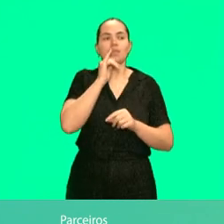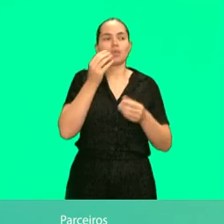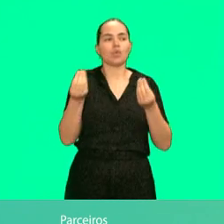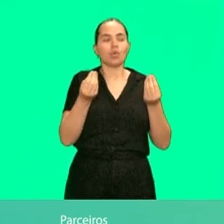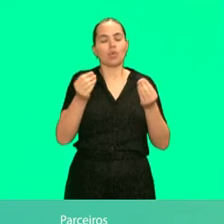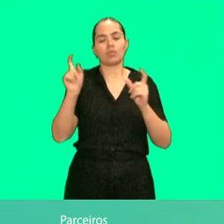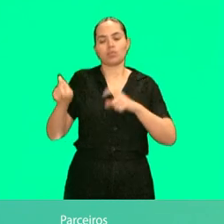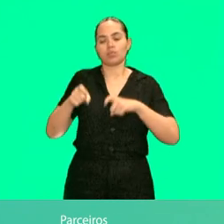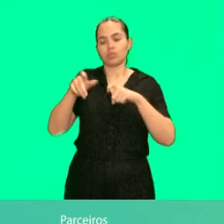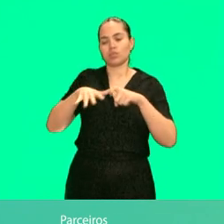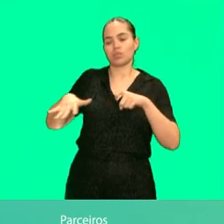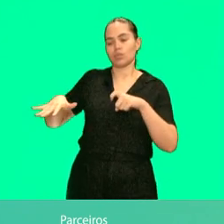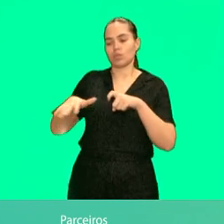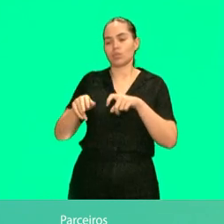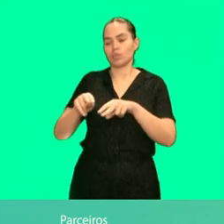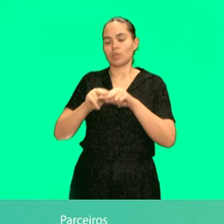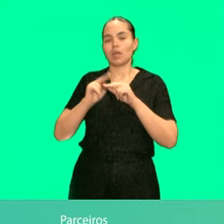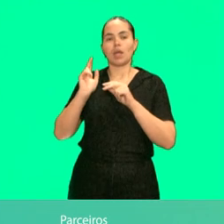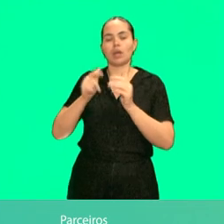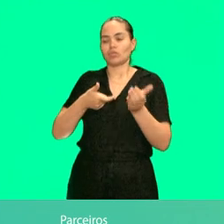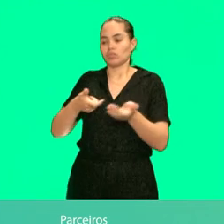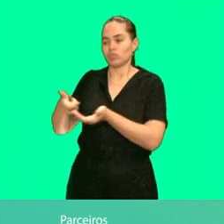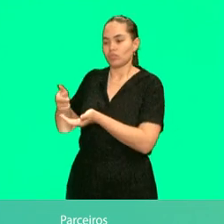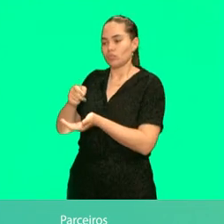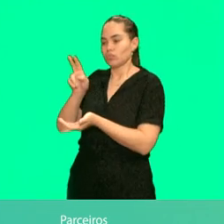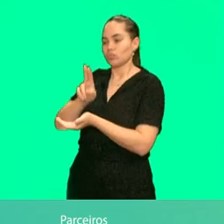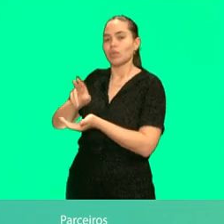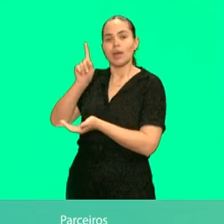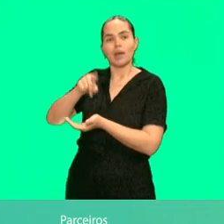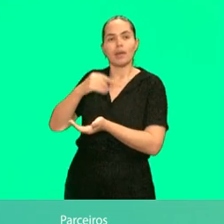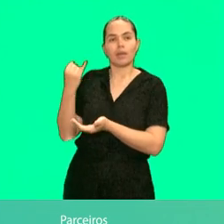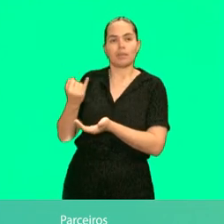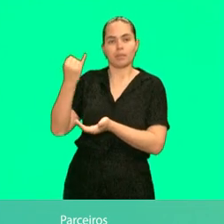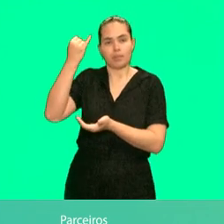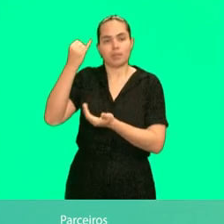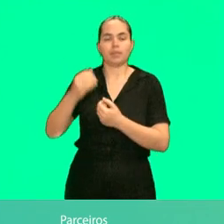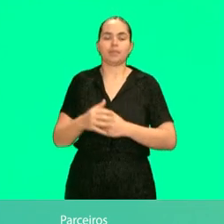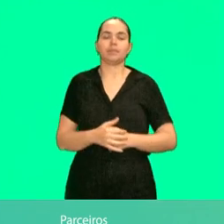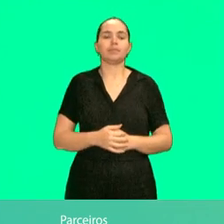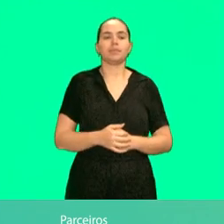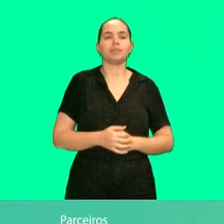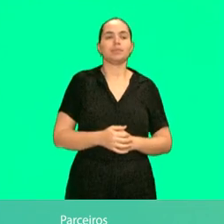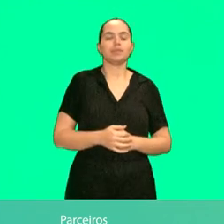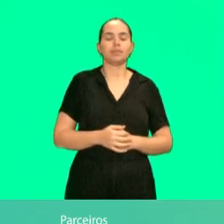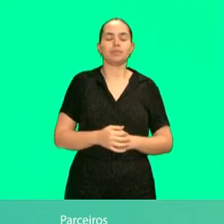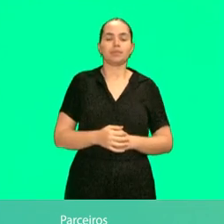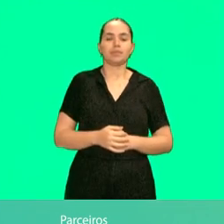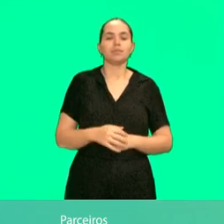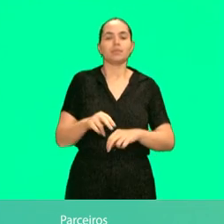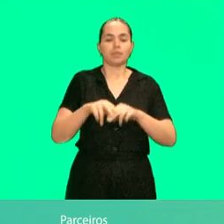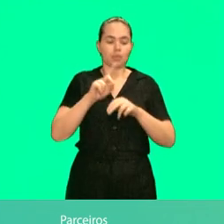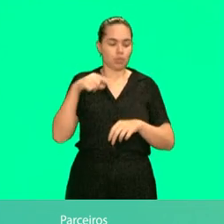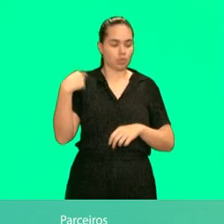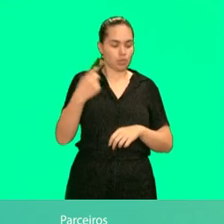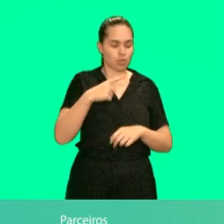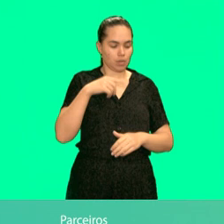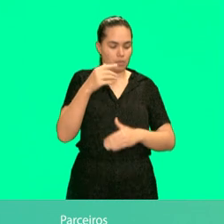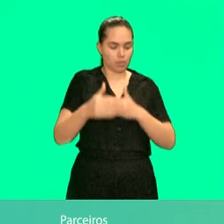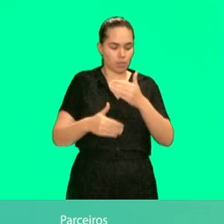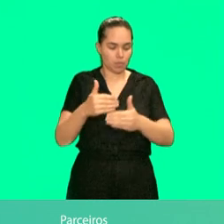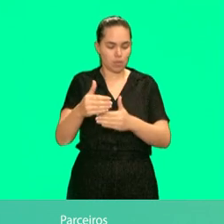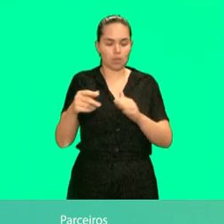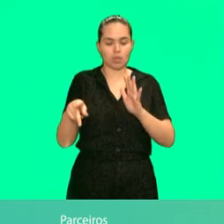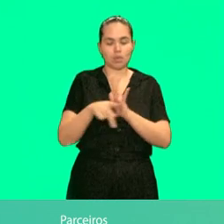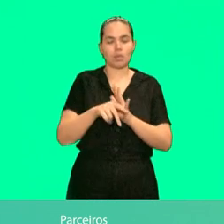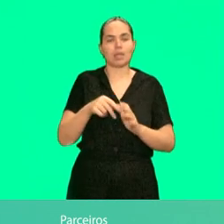great influence from the agriculture production. Fertilizers are very